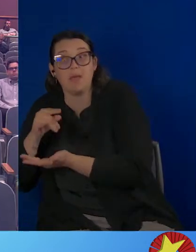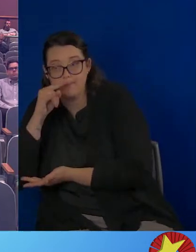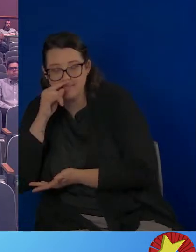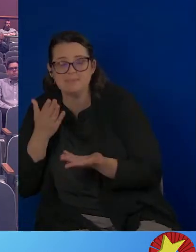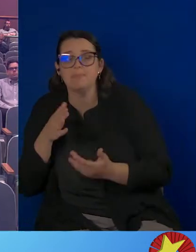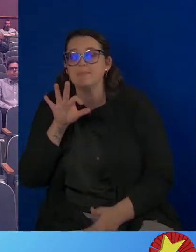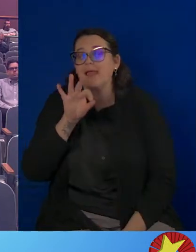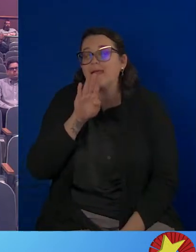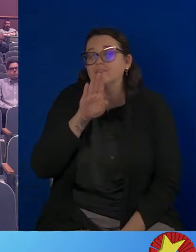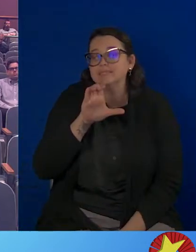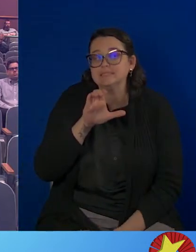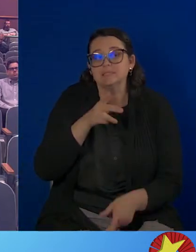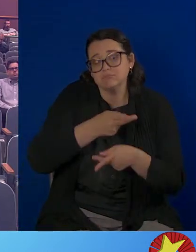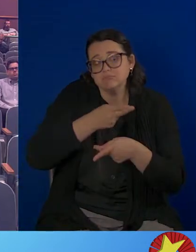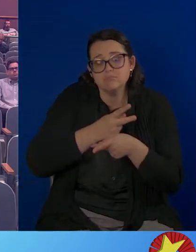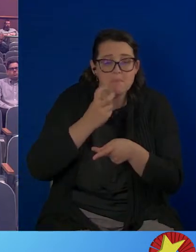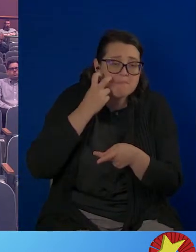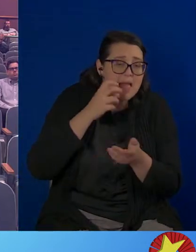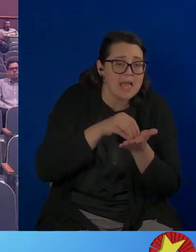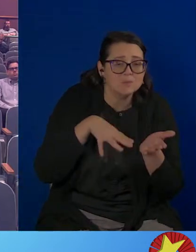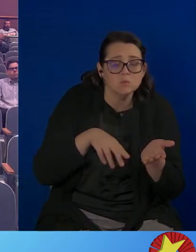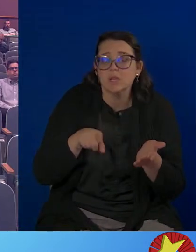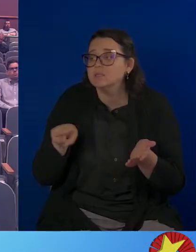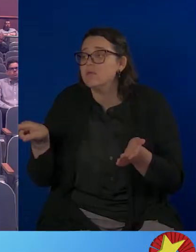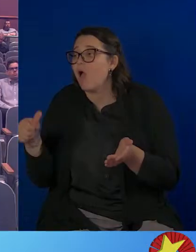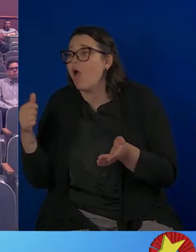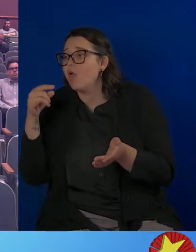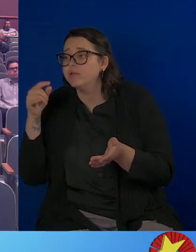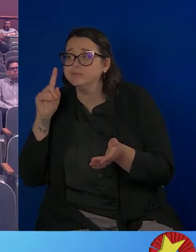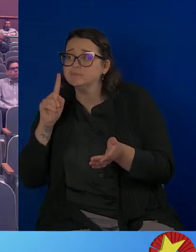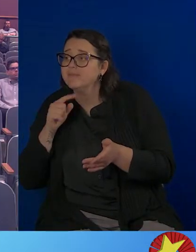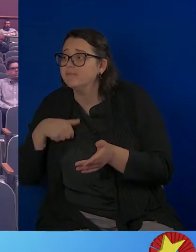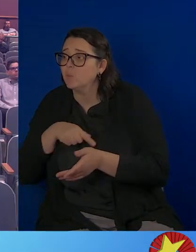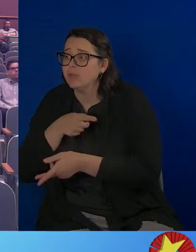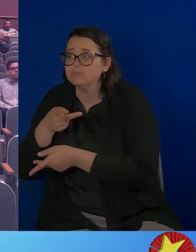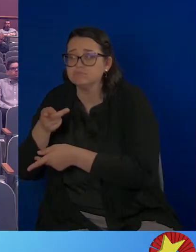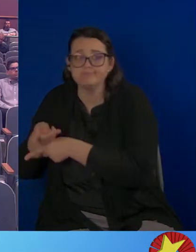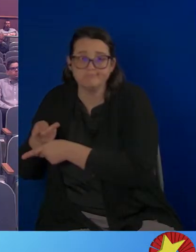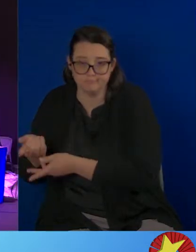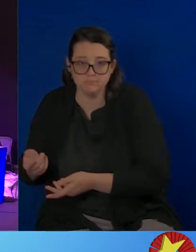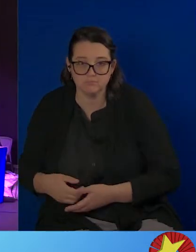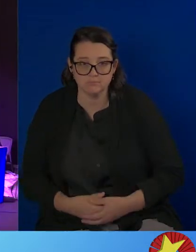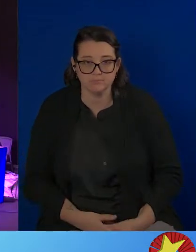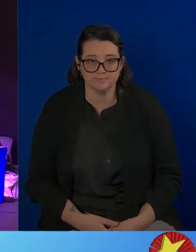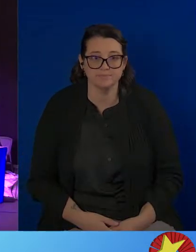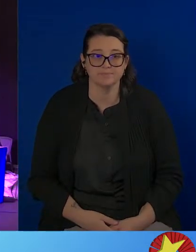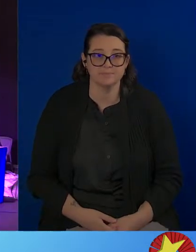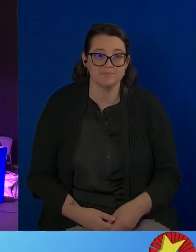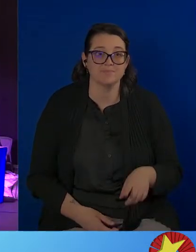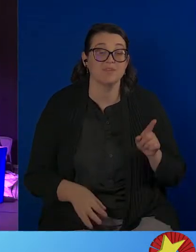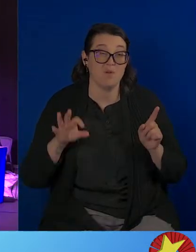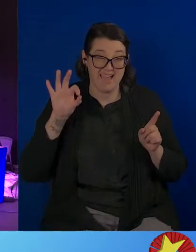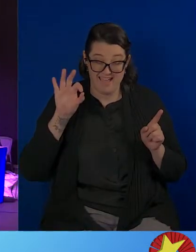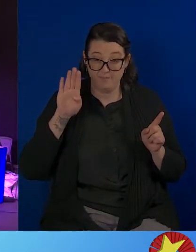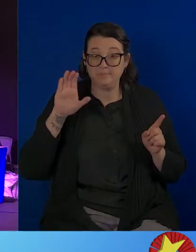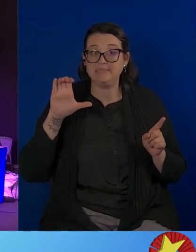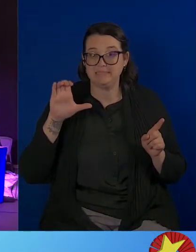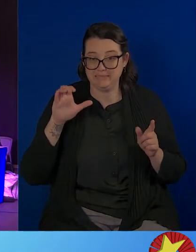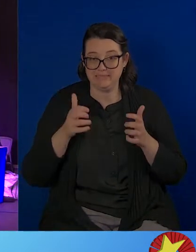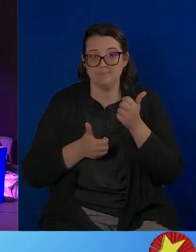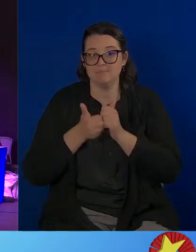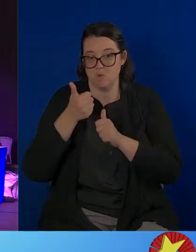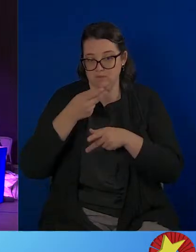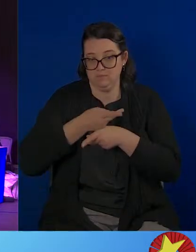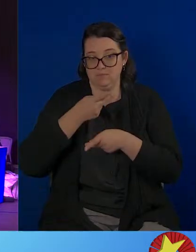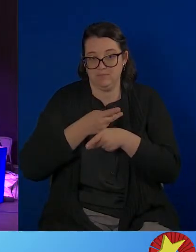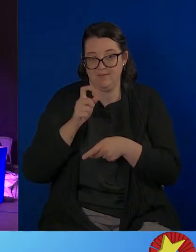some students and we work with other students. So it's my understanding that FBC primarily serves the Phoenix metropolitan area. Yes